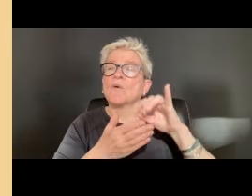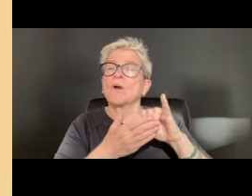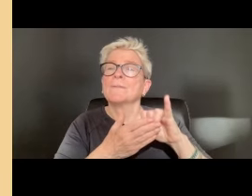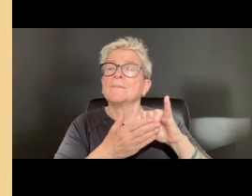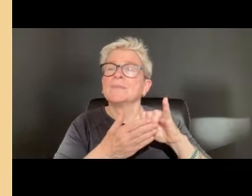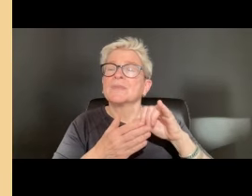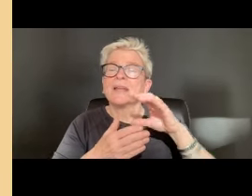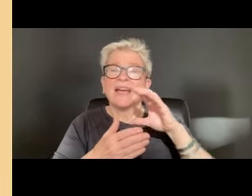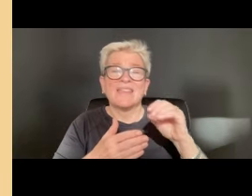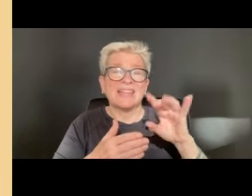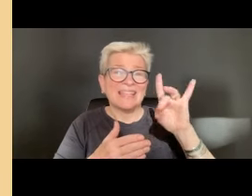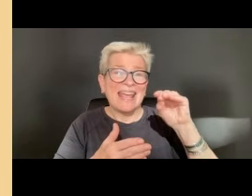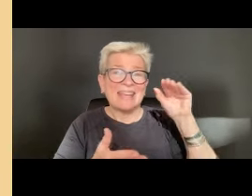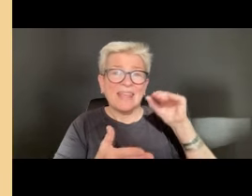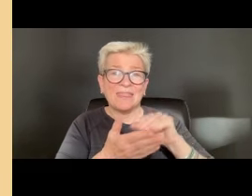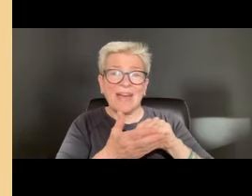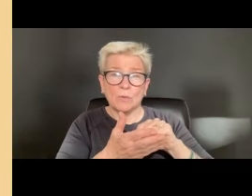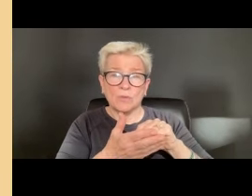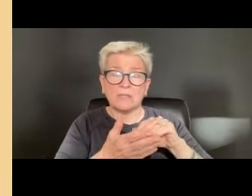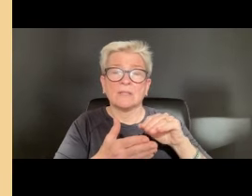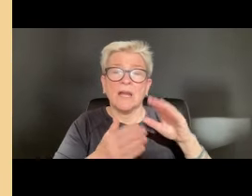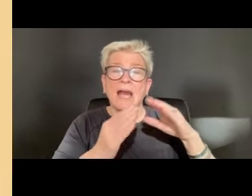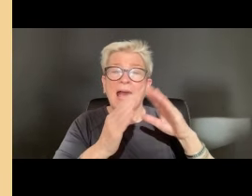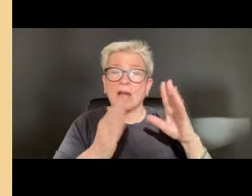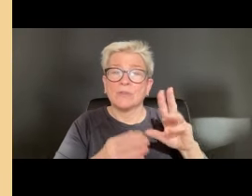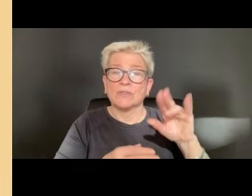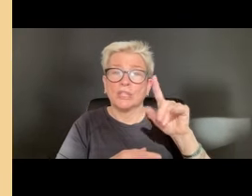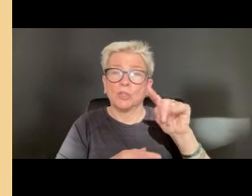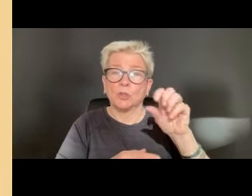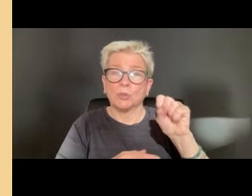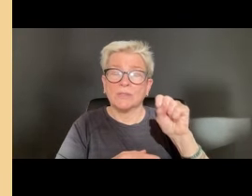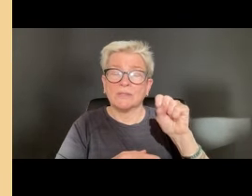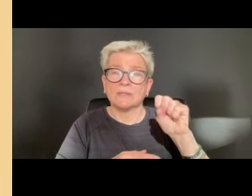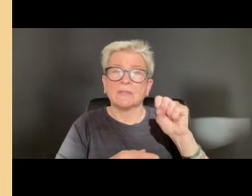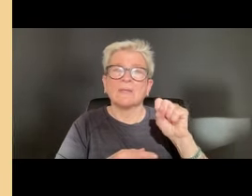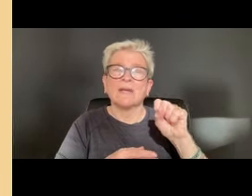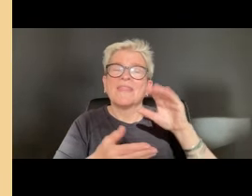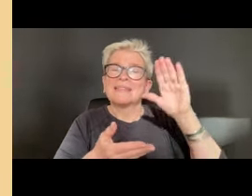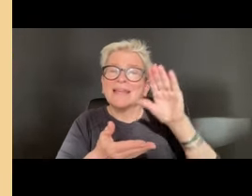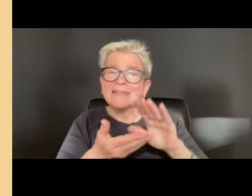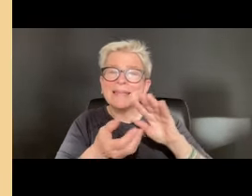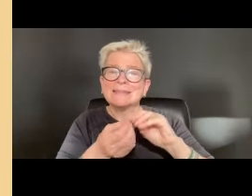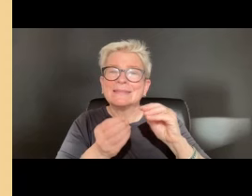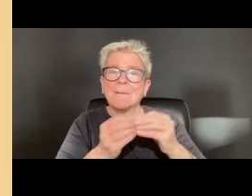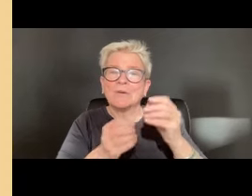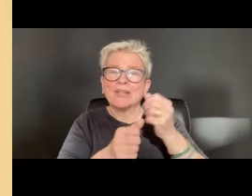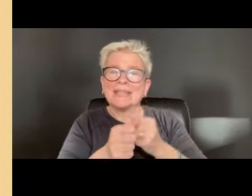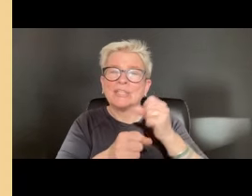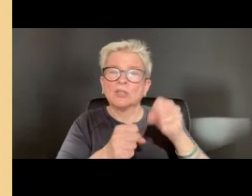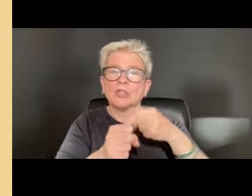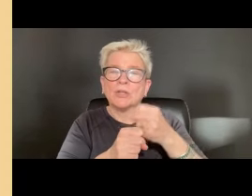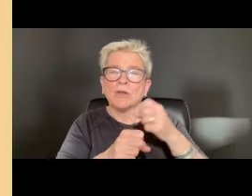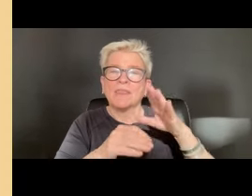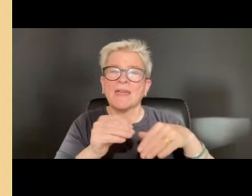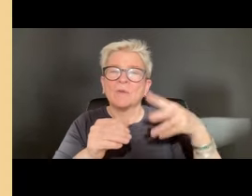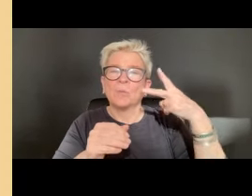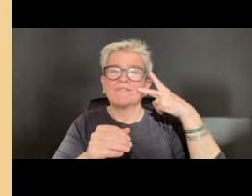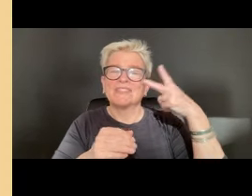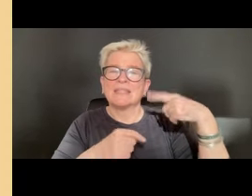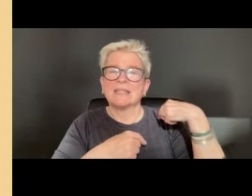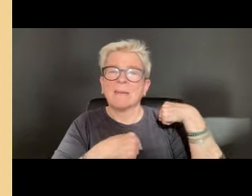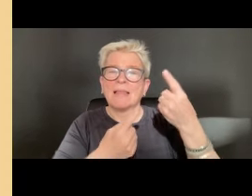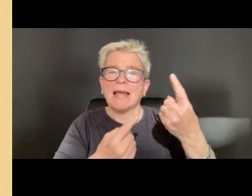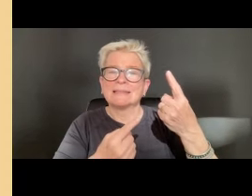80,000 housing units. On a per capita basis, that is less per year than we have seen over the last 10